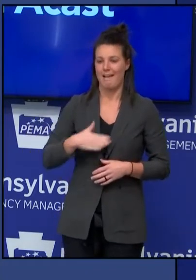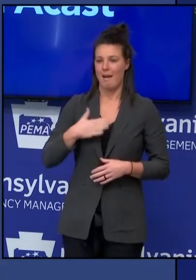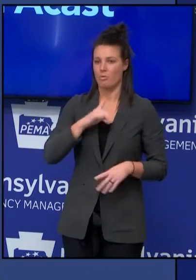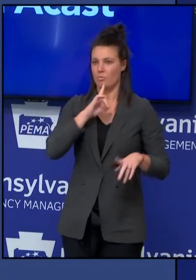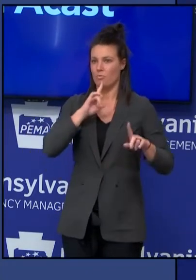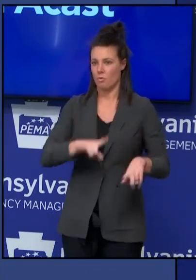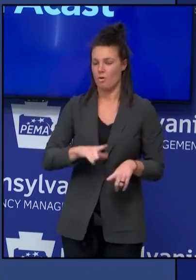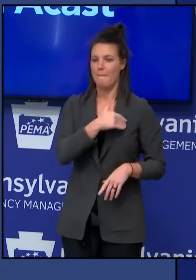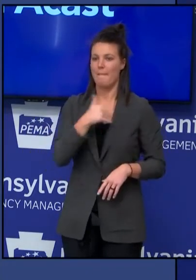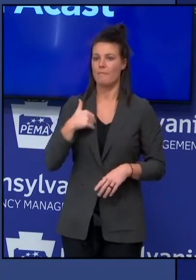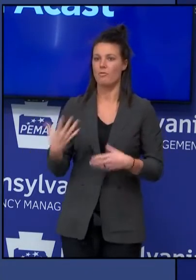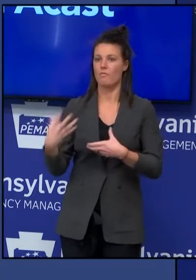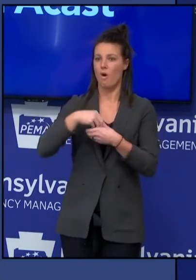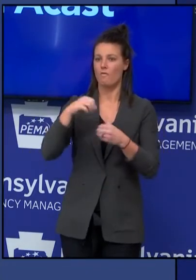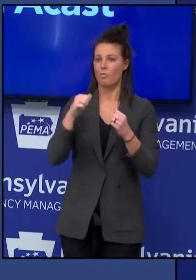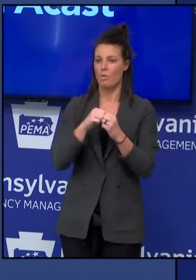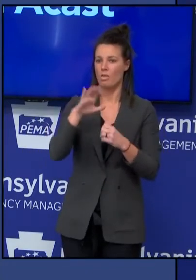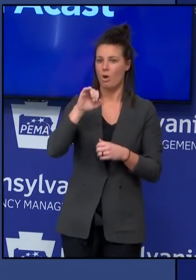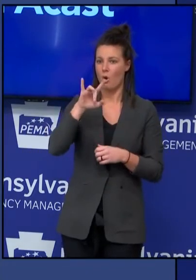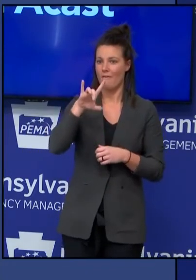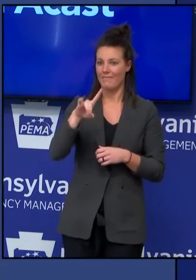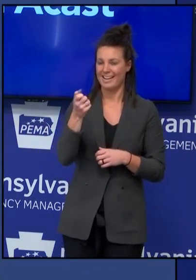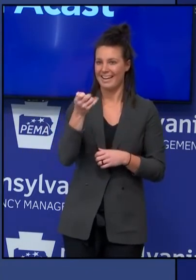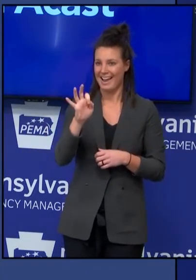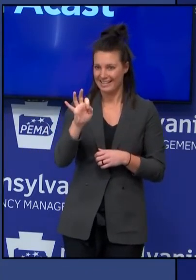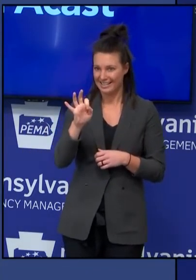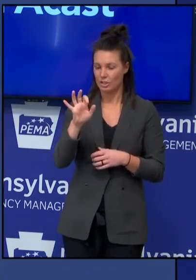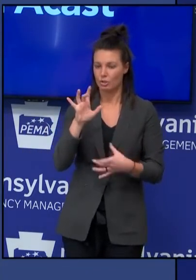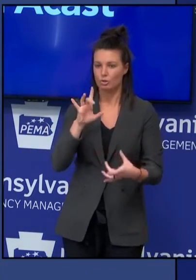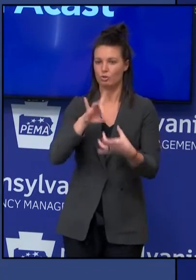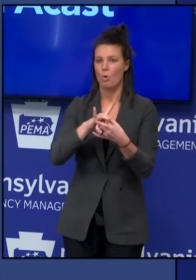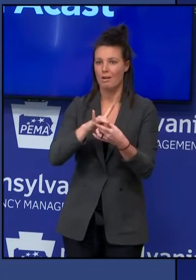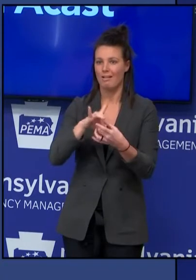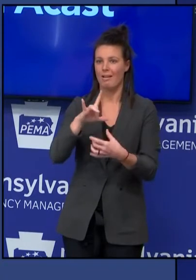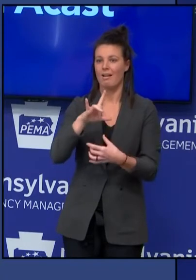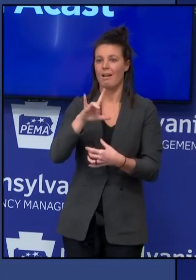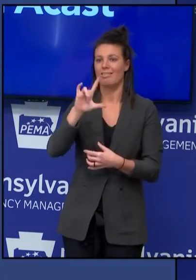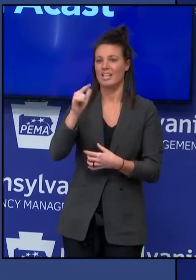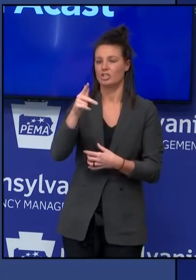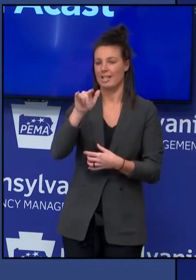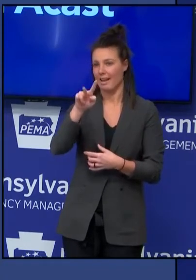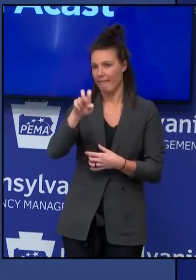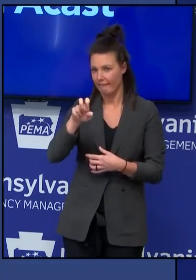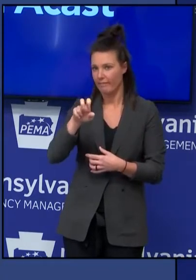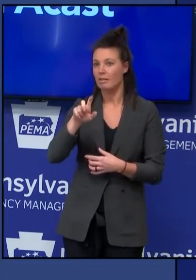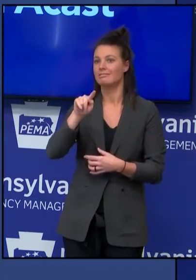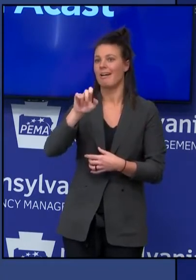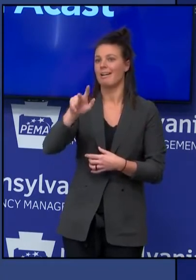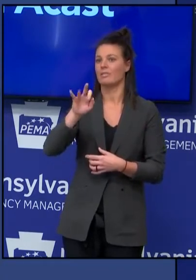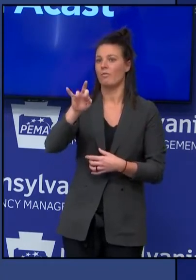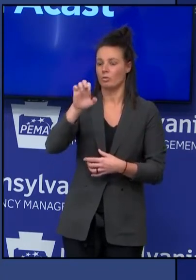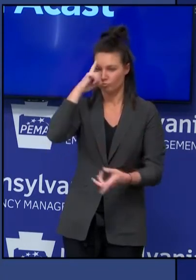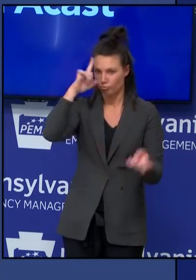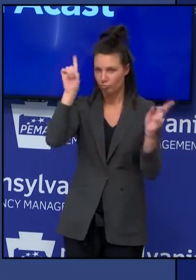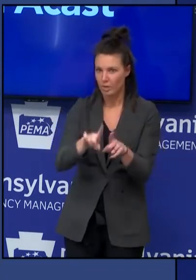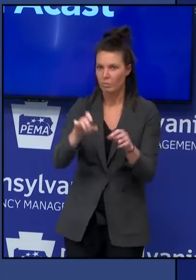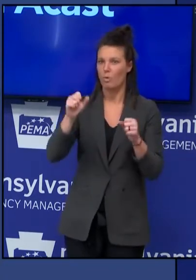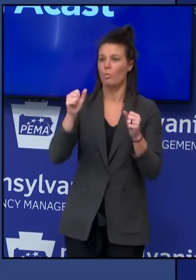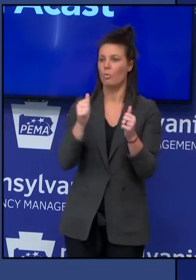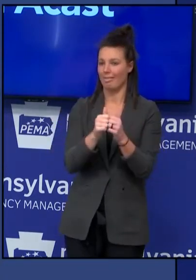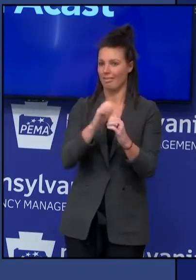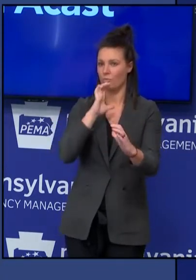the COVID-19 Vaccine Joint Legislative Task Force are in agreement with our